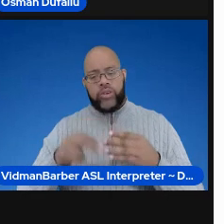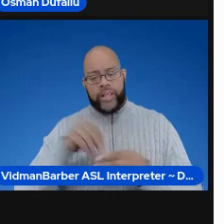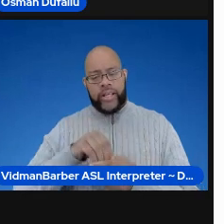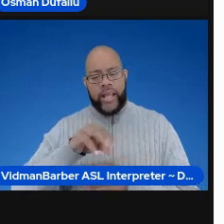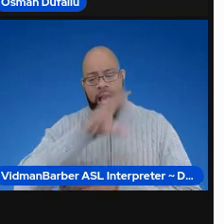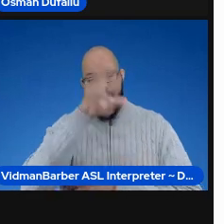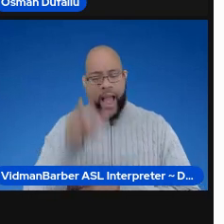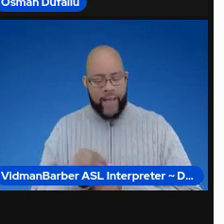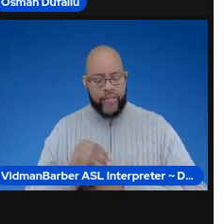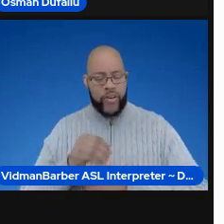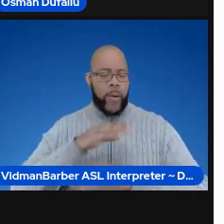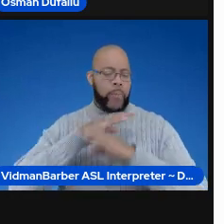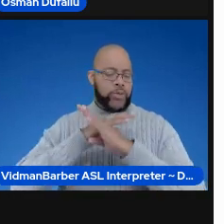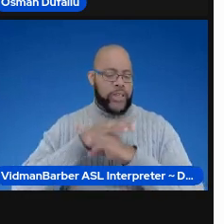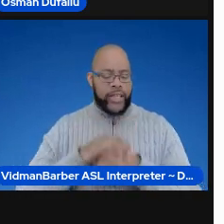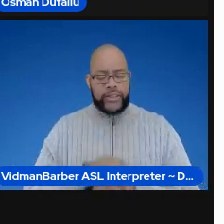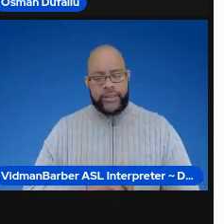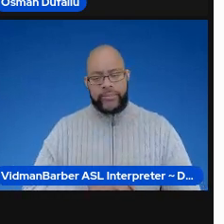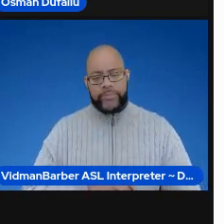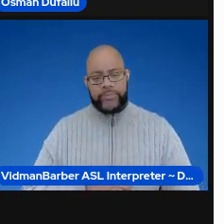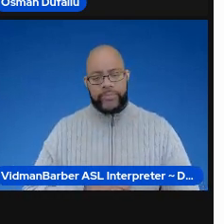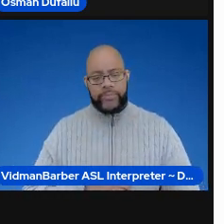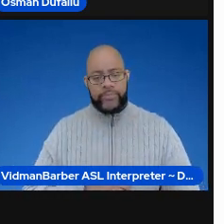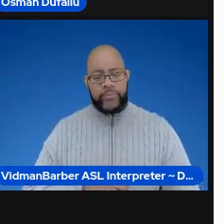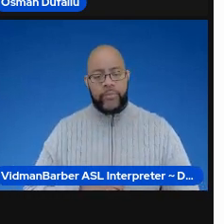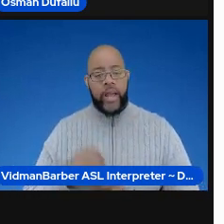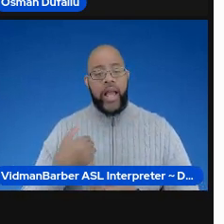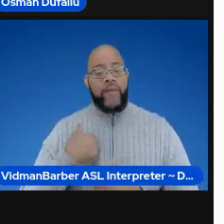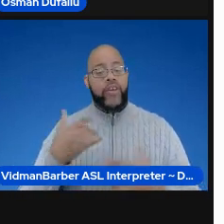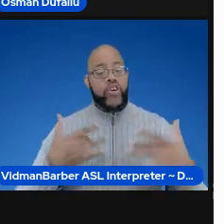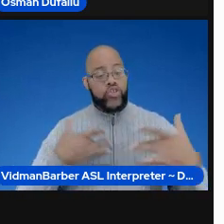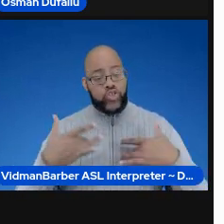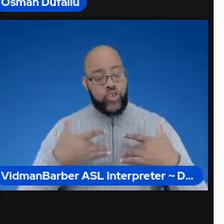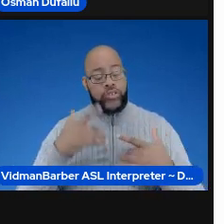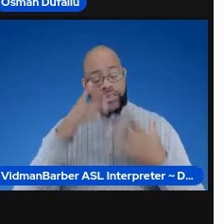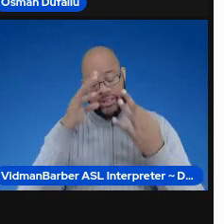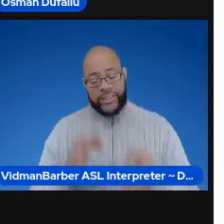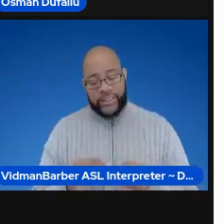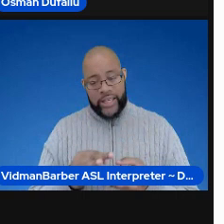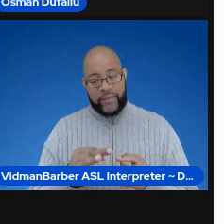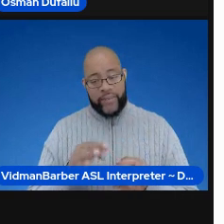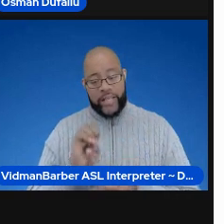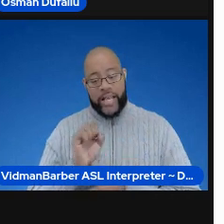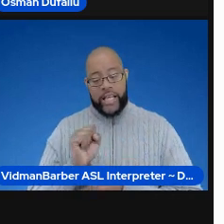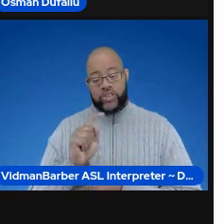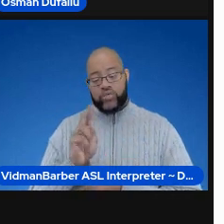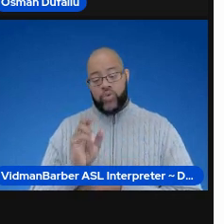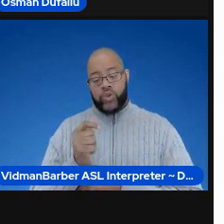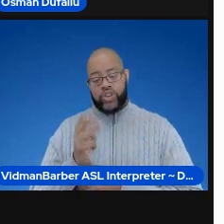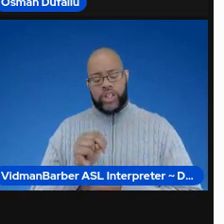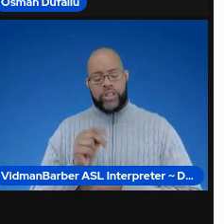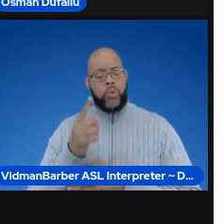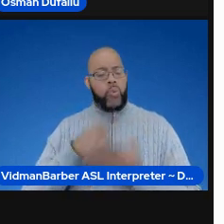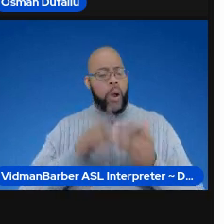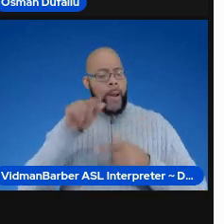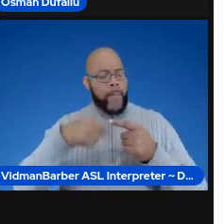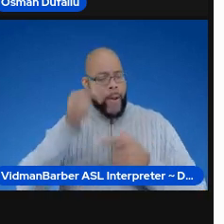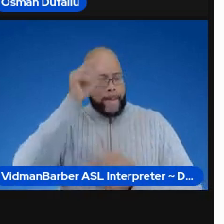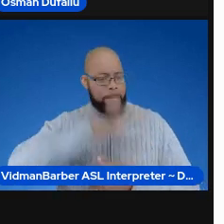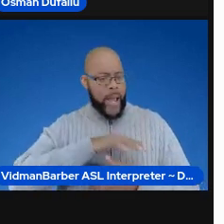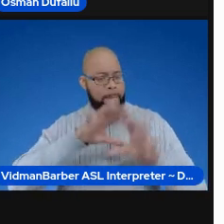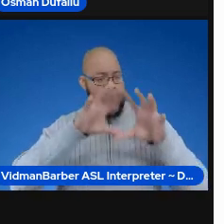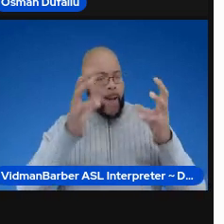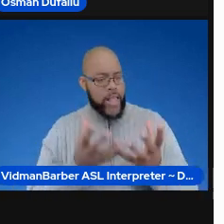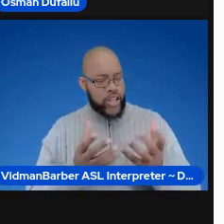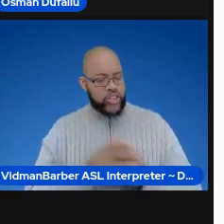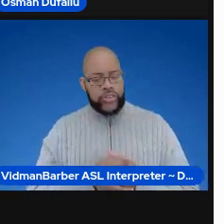being protected. There were concerns that if definitely it was estrogen, then what of the male population? So we were not